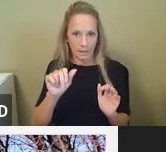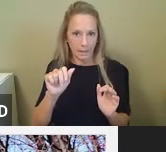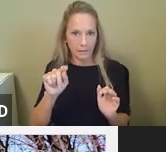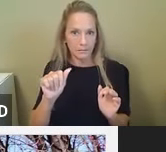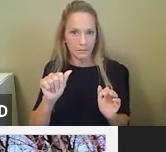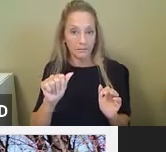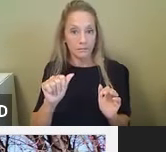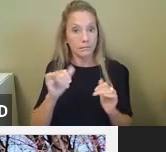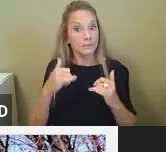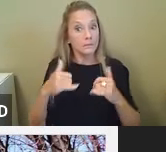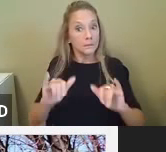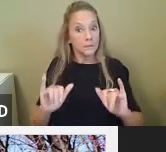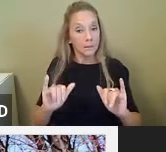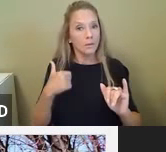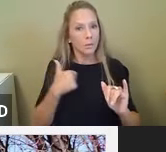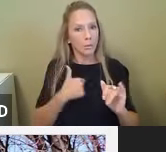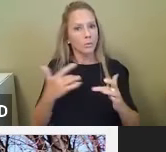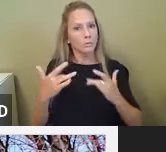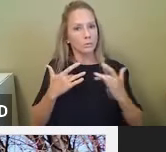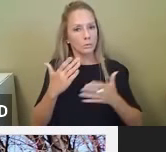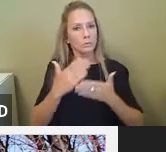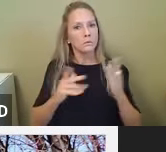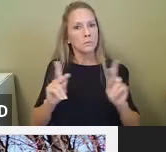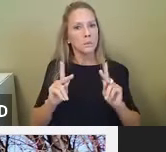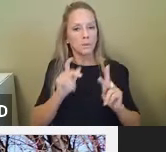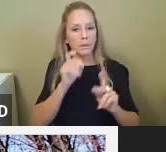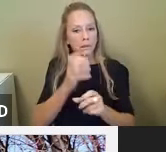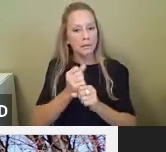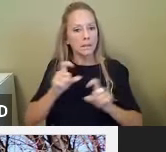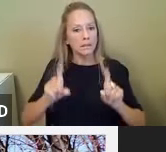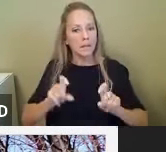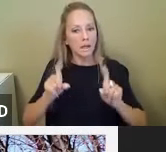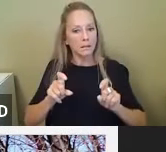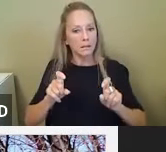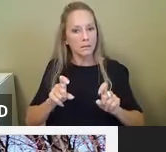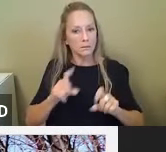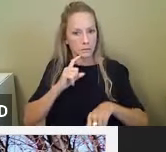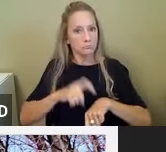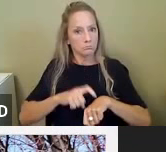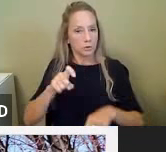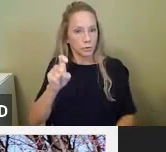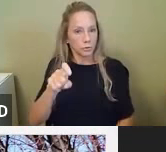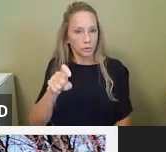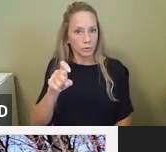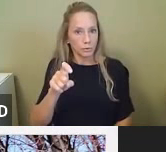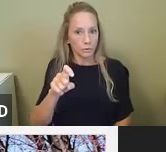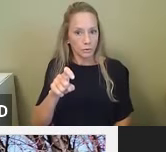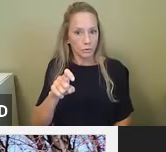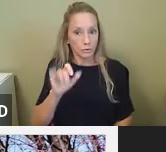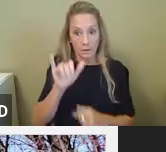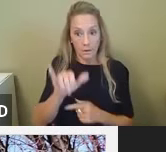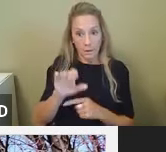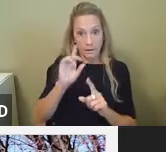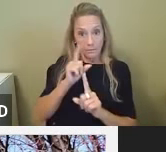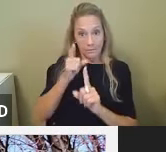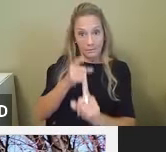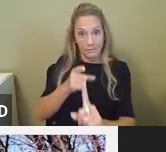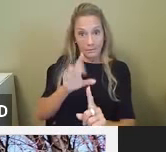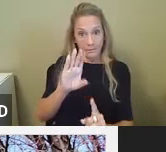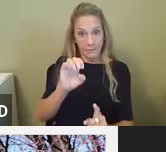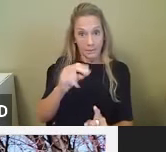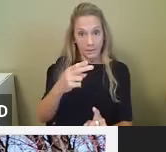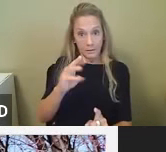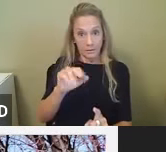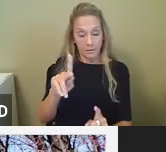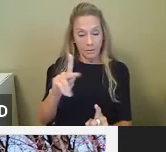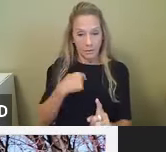we are still concerned about people not getting tested when they should. And to effectively evaluate this benchmark, we're planning on really honing in on